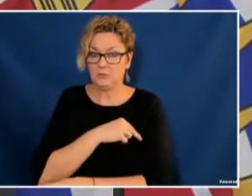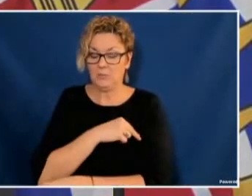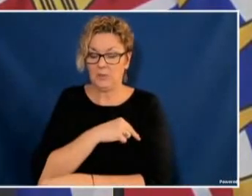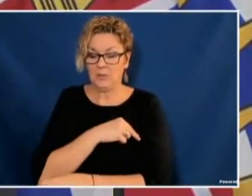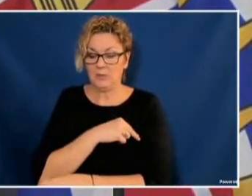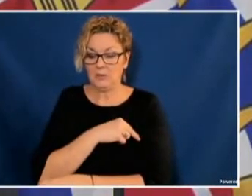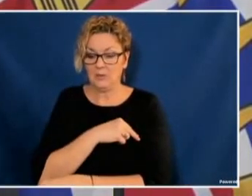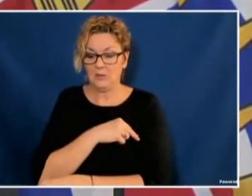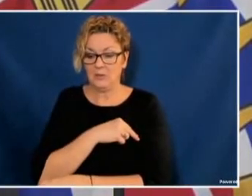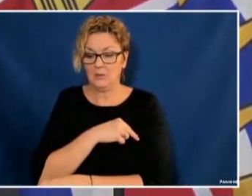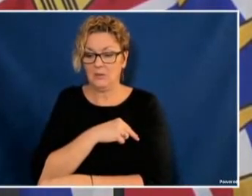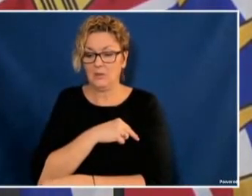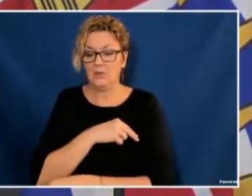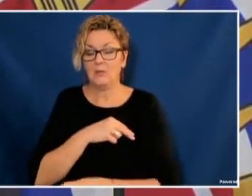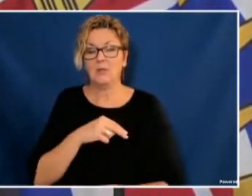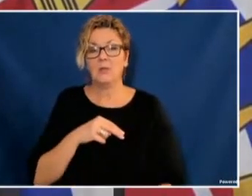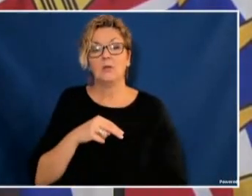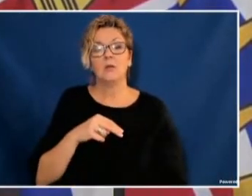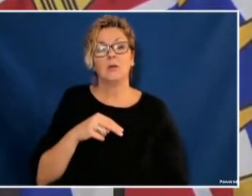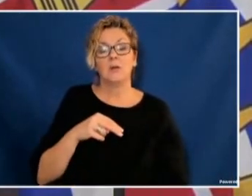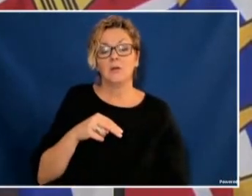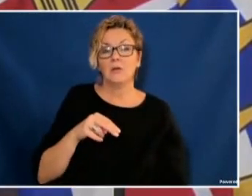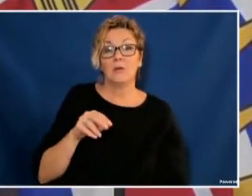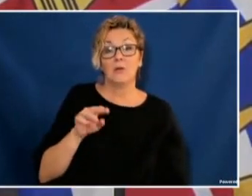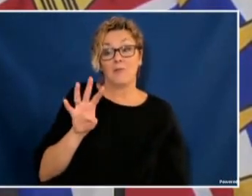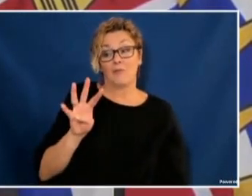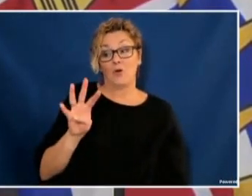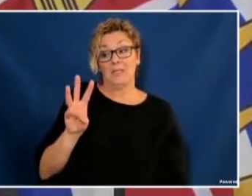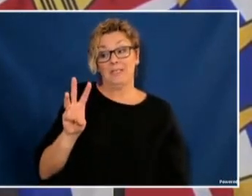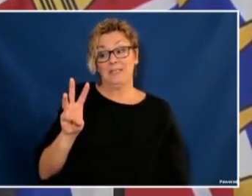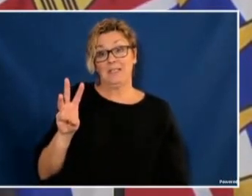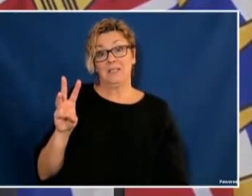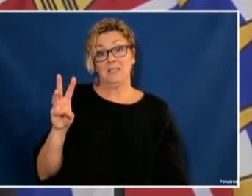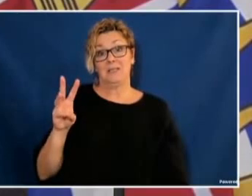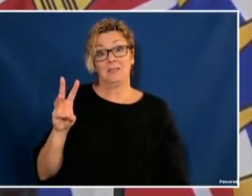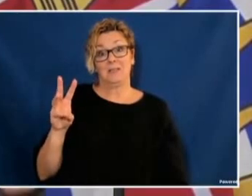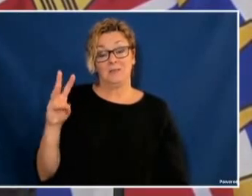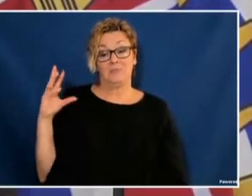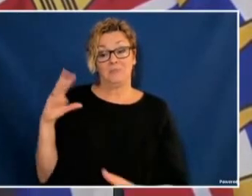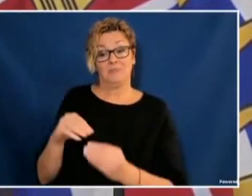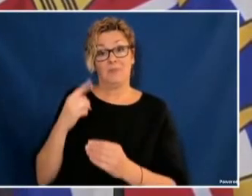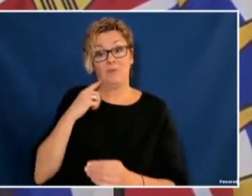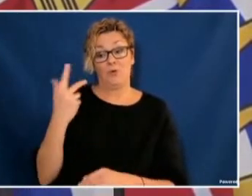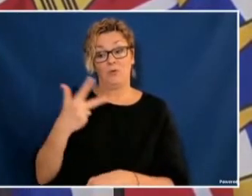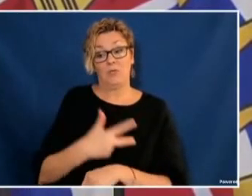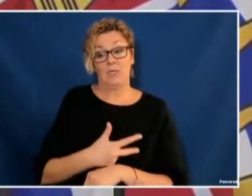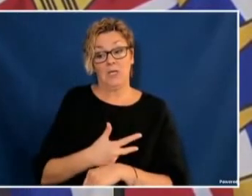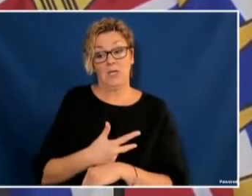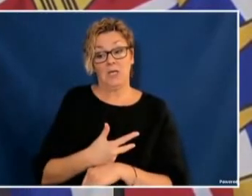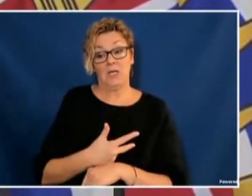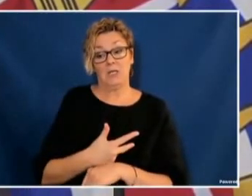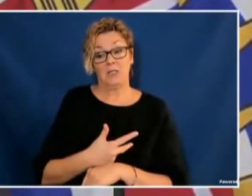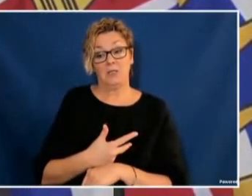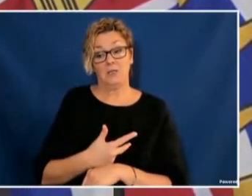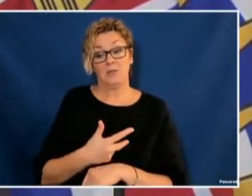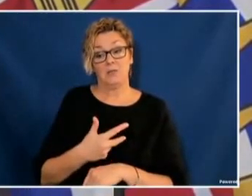case transmits to, and that can be it is averaged out